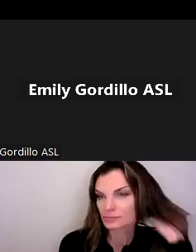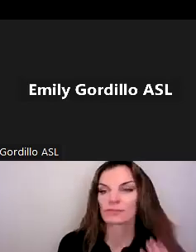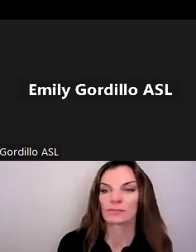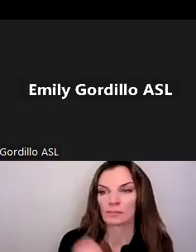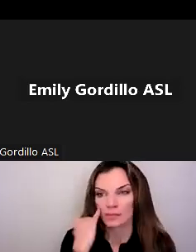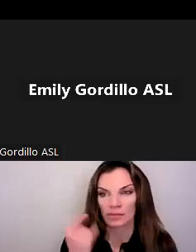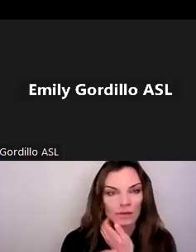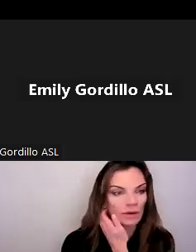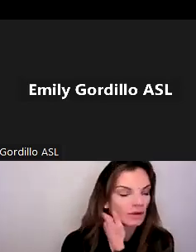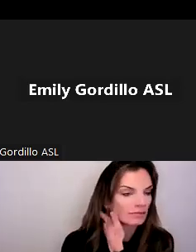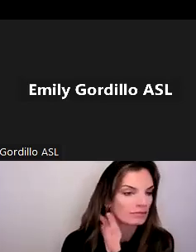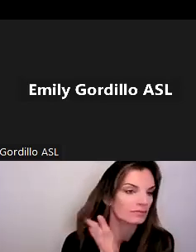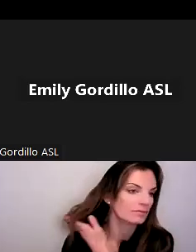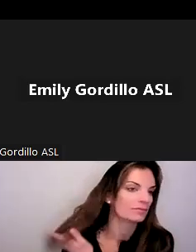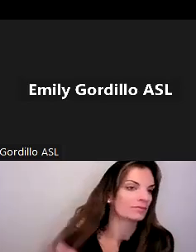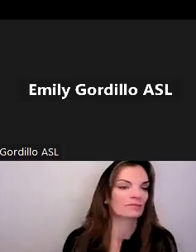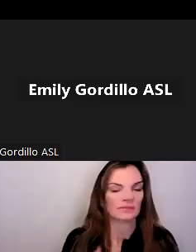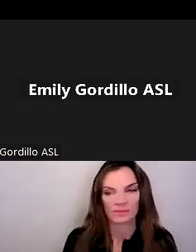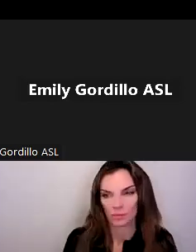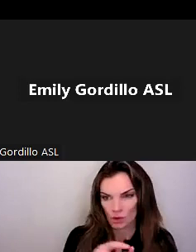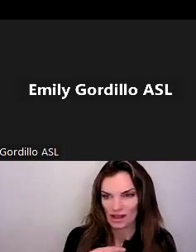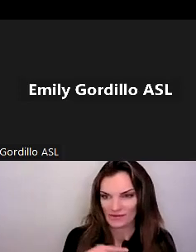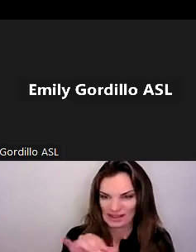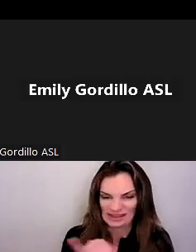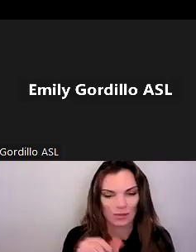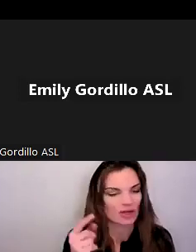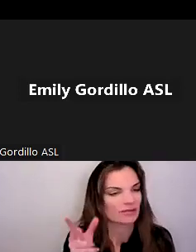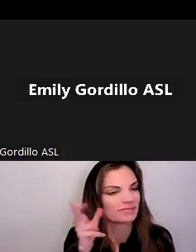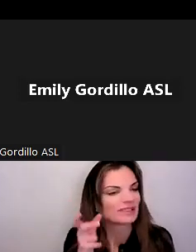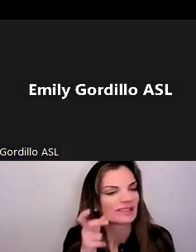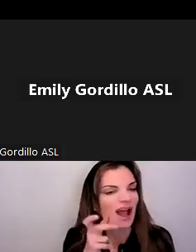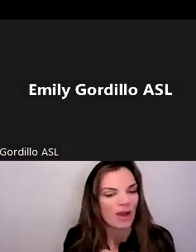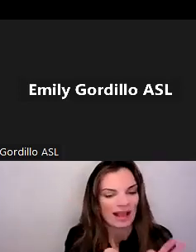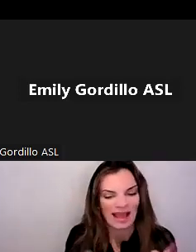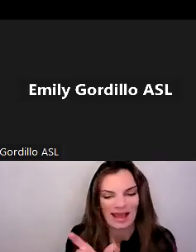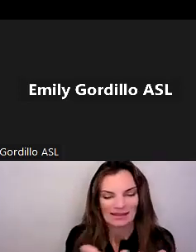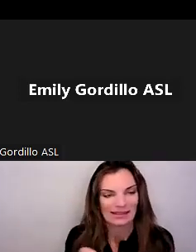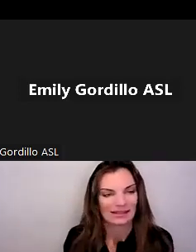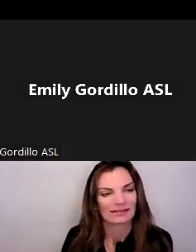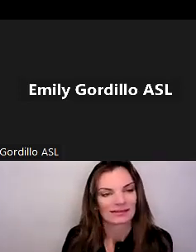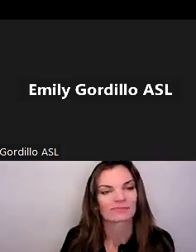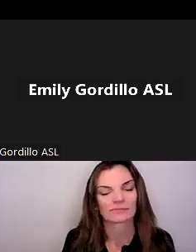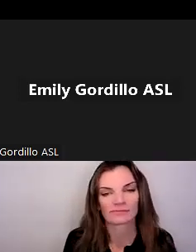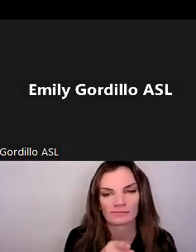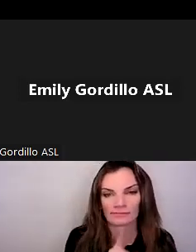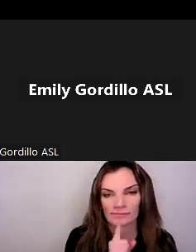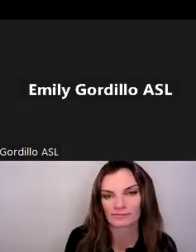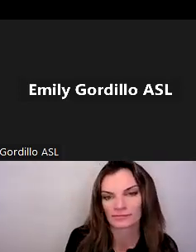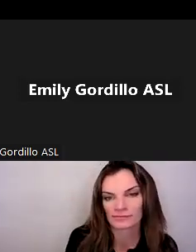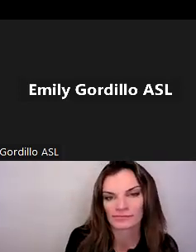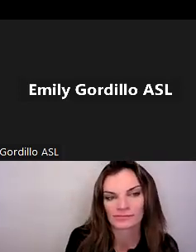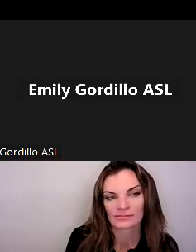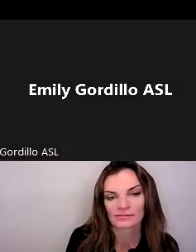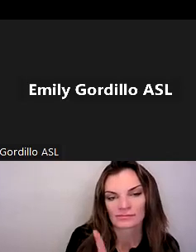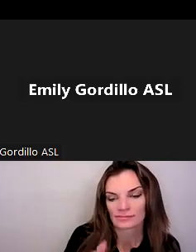kind of the ends of words that have similar sounding consonants, one that we think about would be, is the word